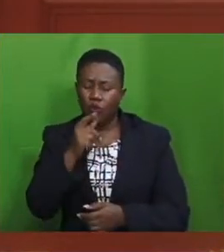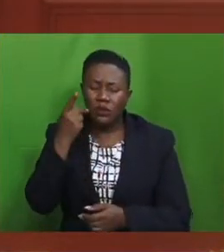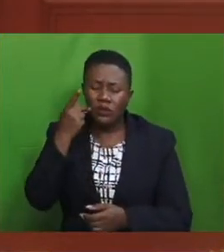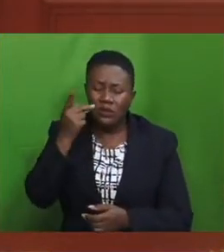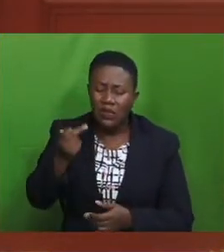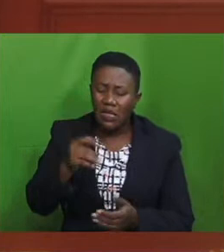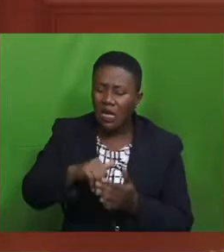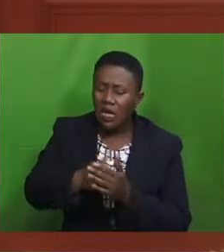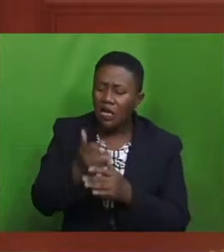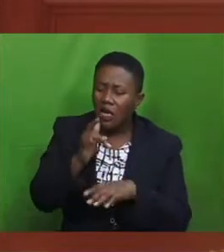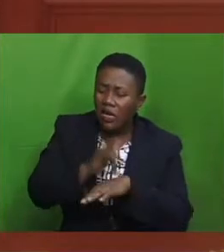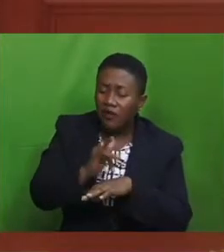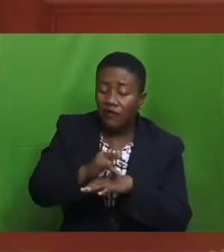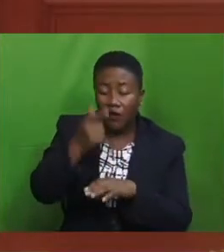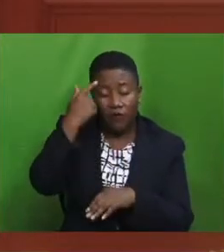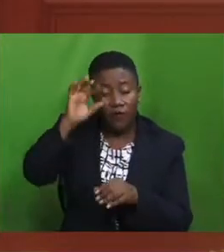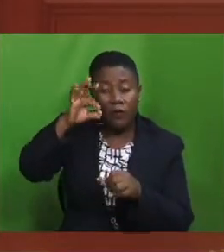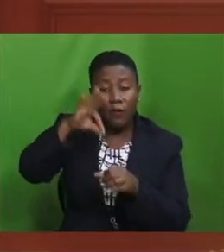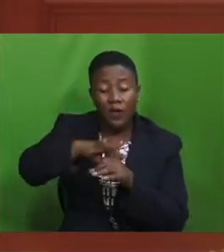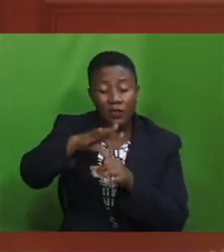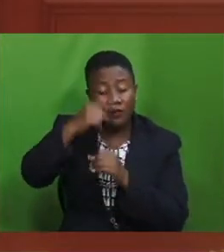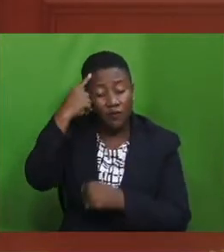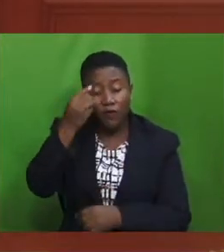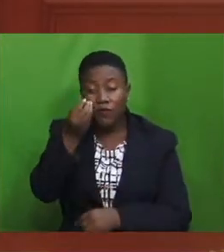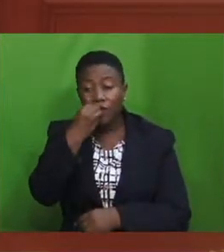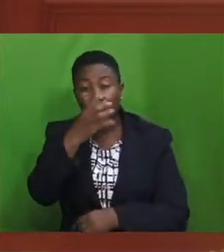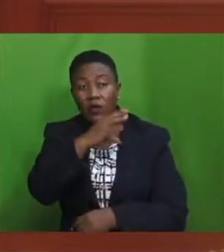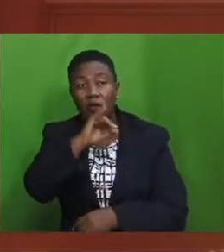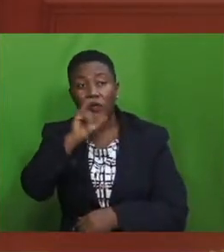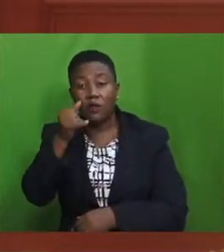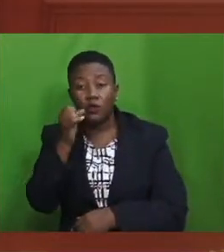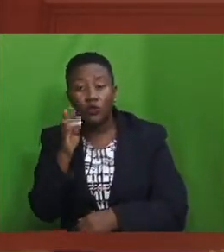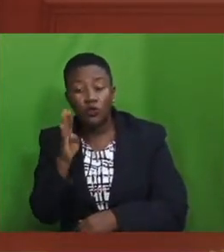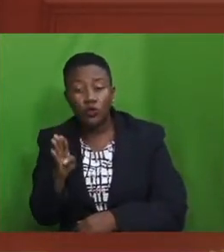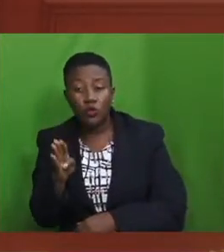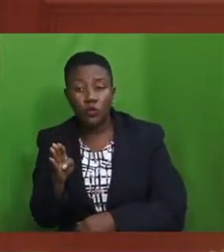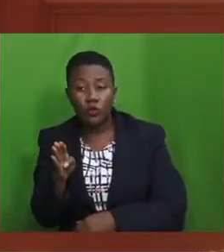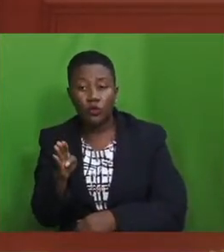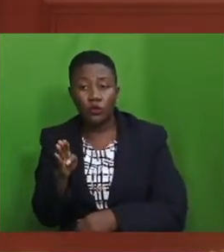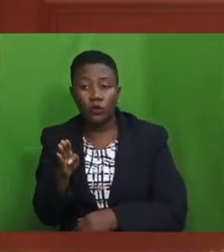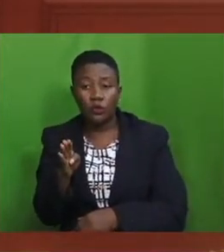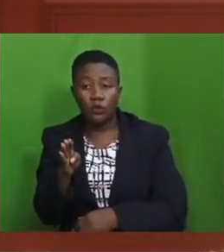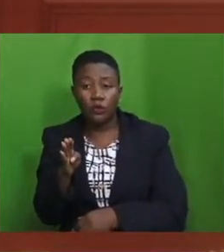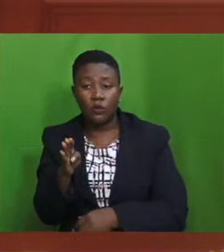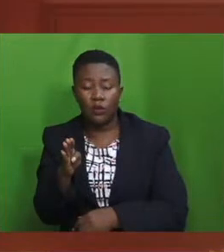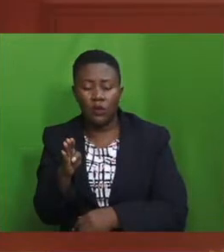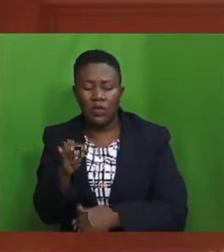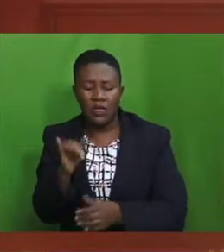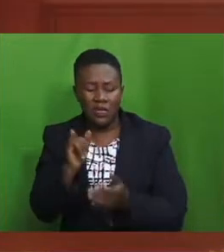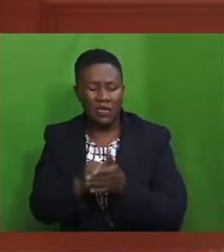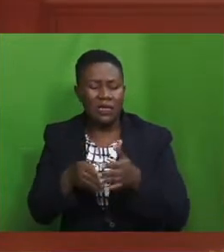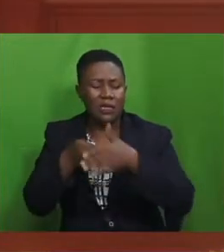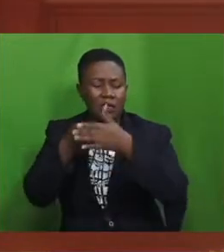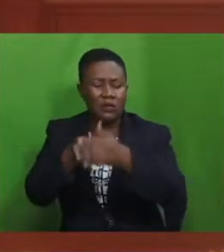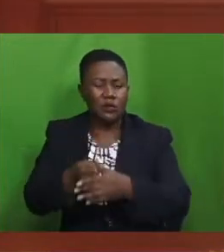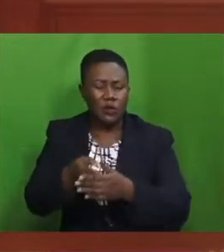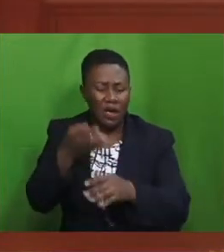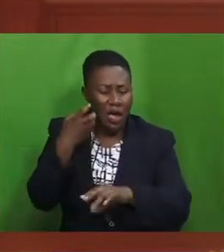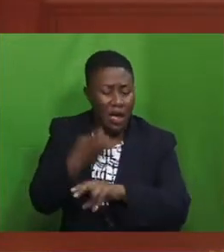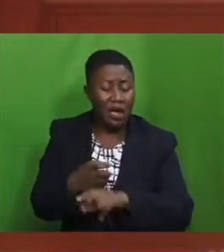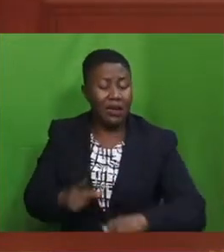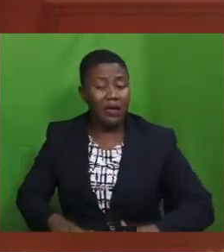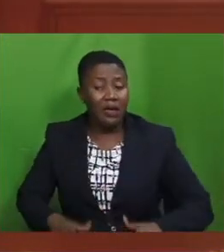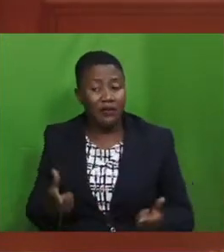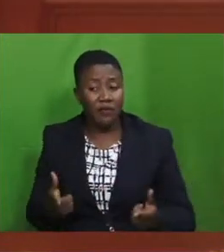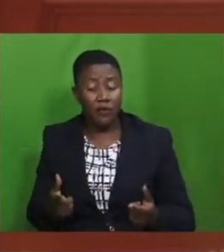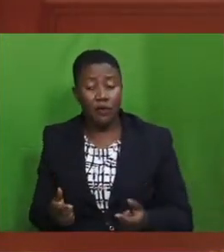effect of planting for food and jobs in ameliorating hardship. Mr. Speaker,